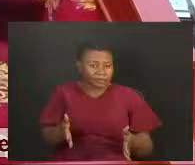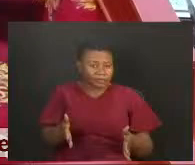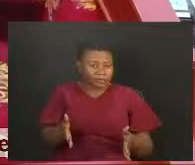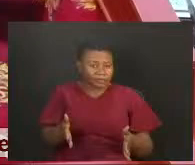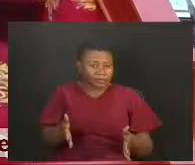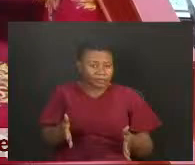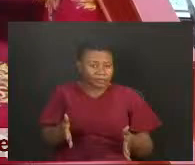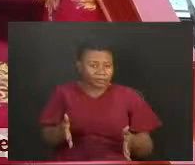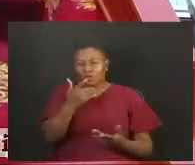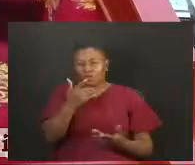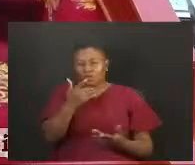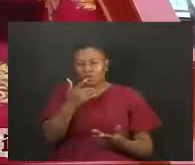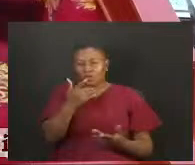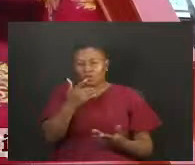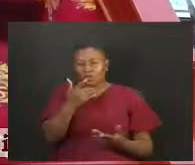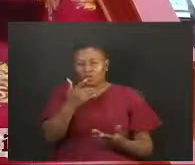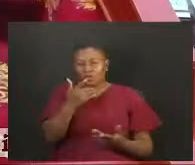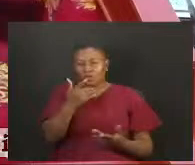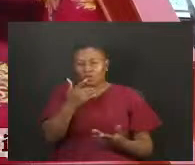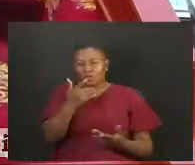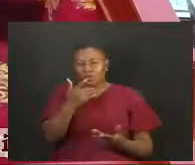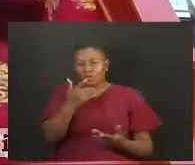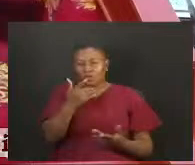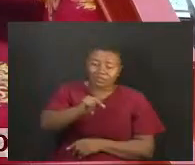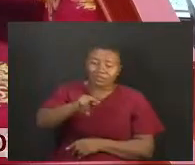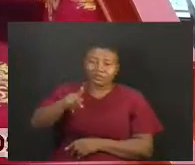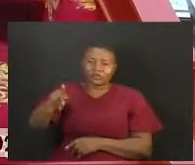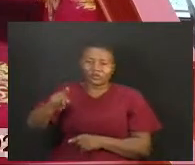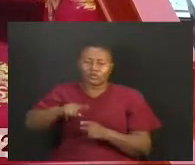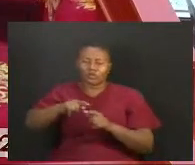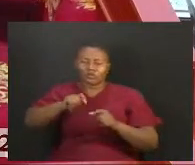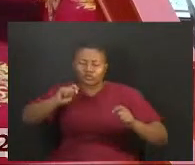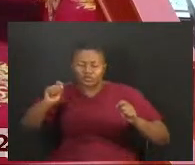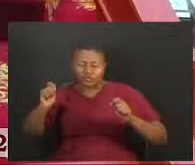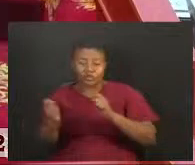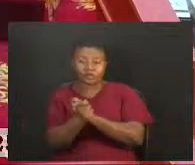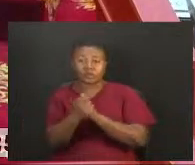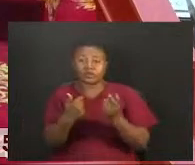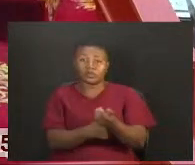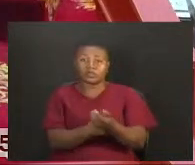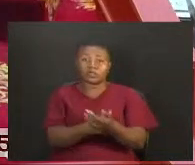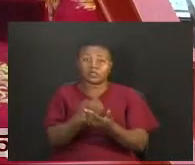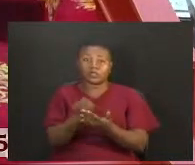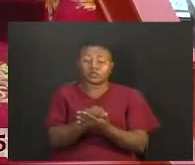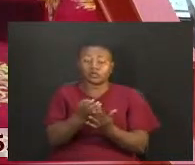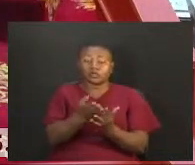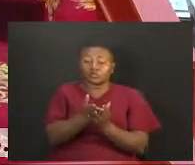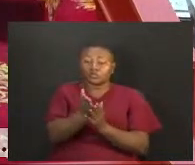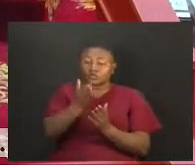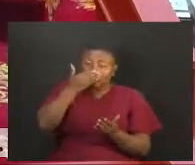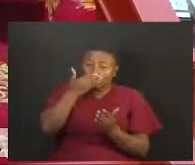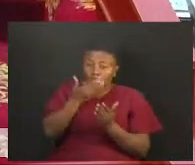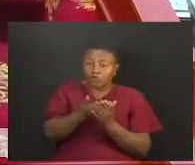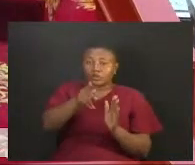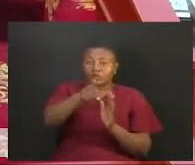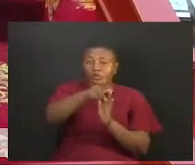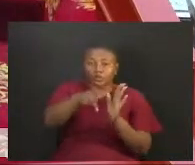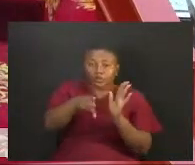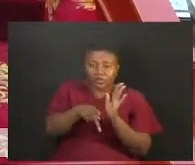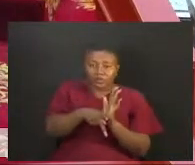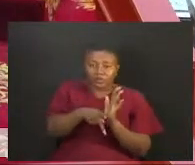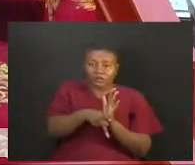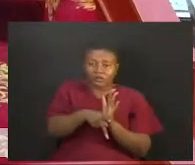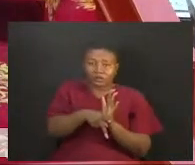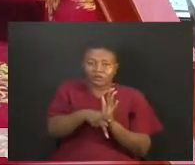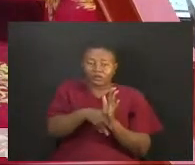my path from a backbencher economy through sound policy and structural reforms that